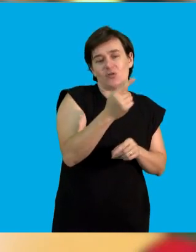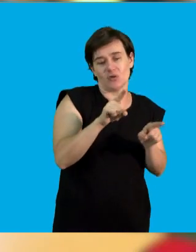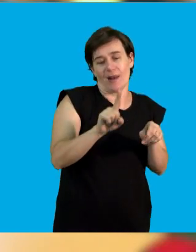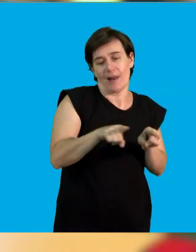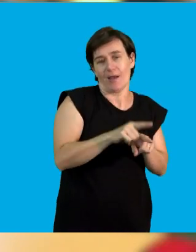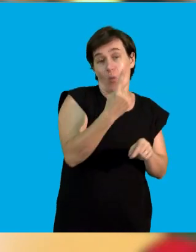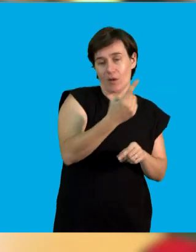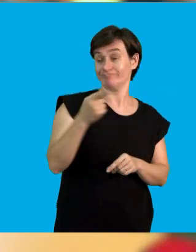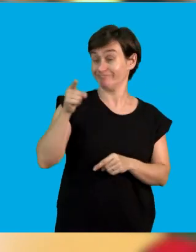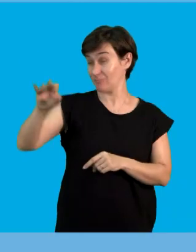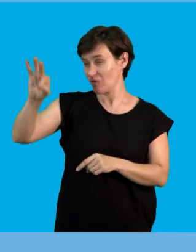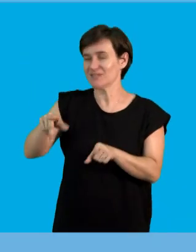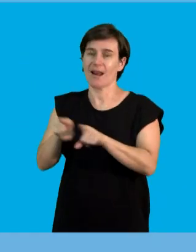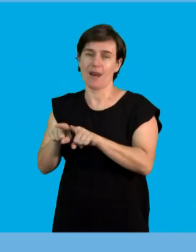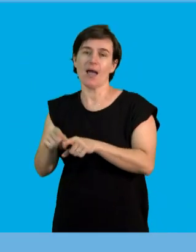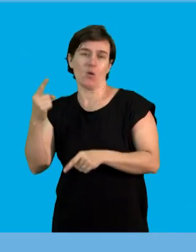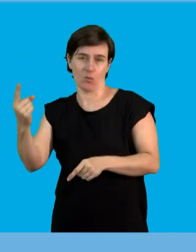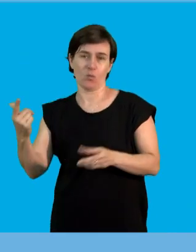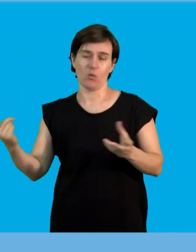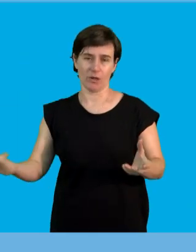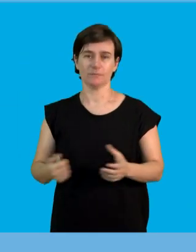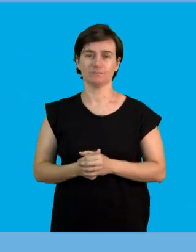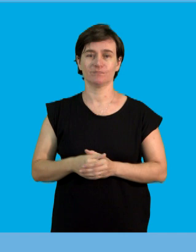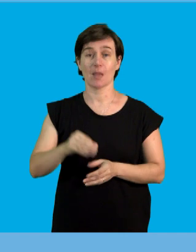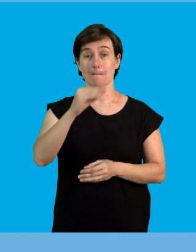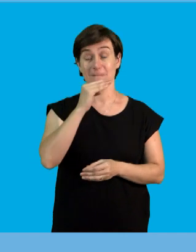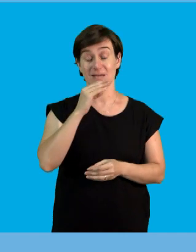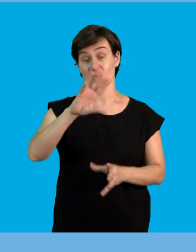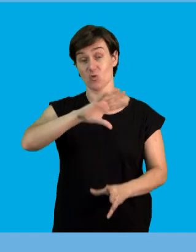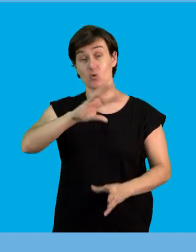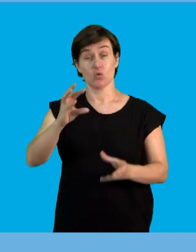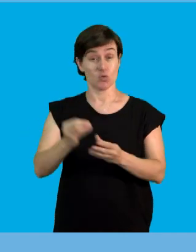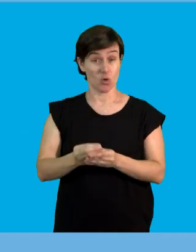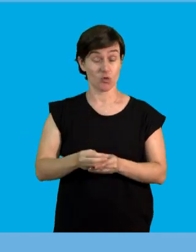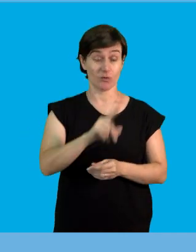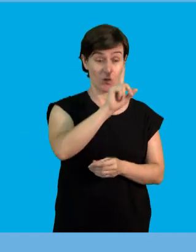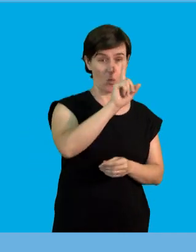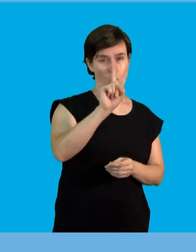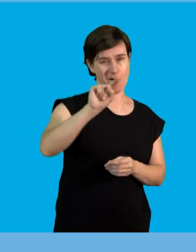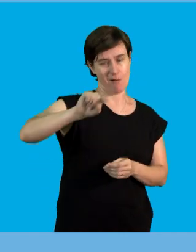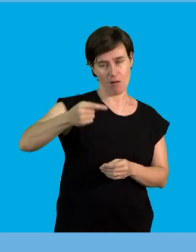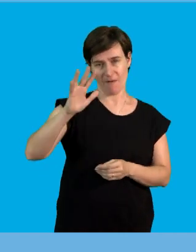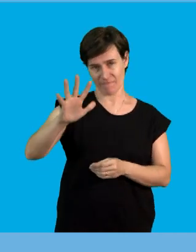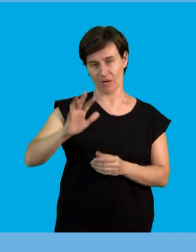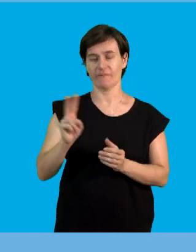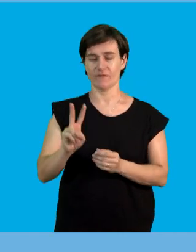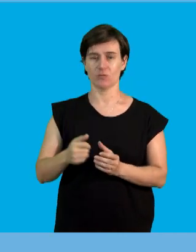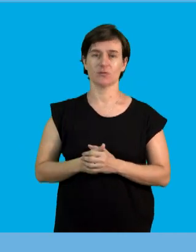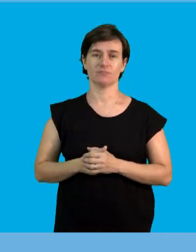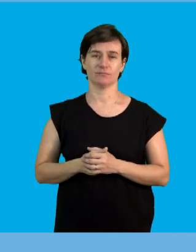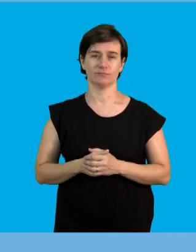just one cell, that means that battery will, or those three cells will have the total potential difference